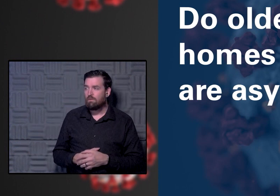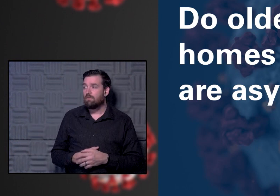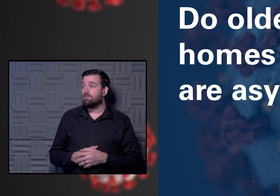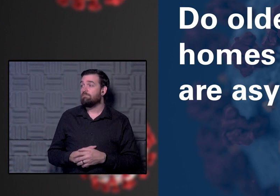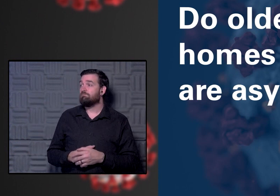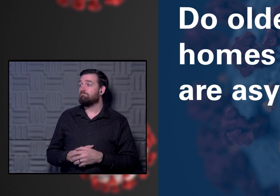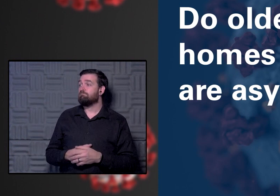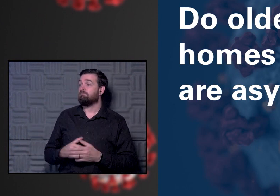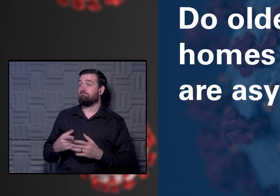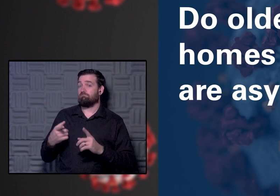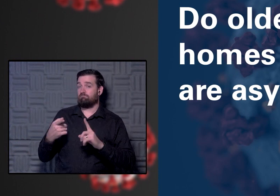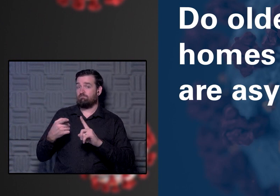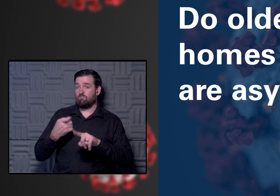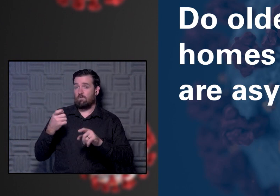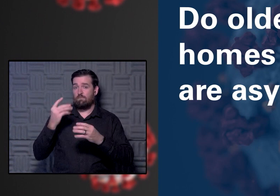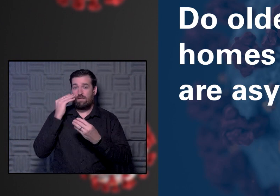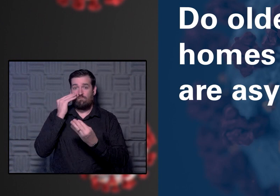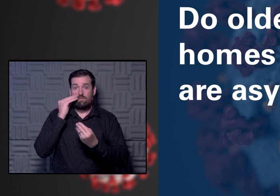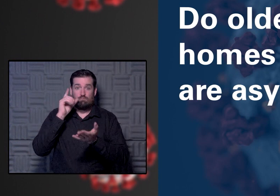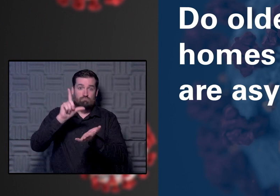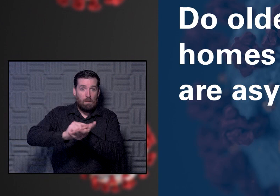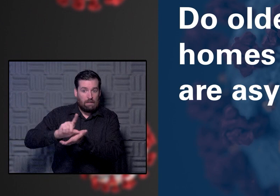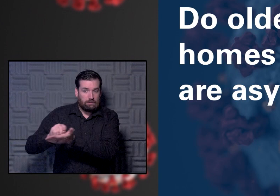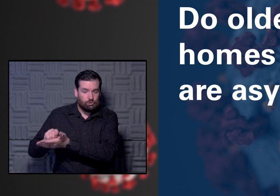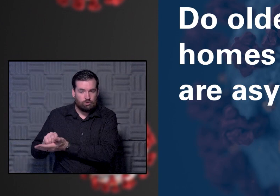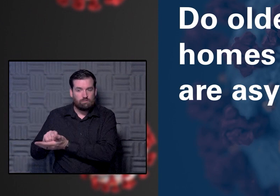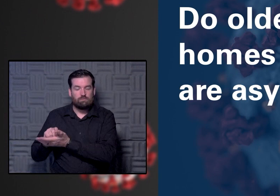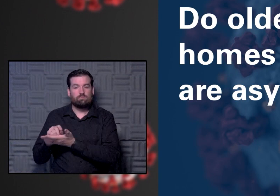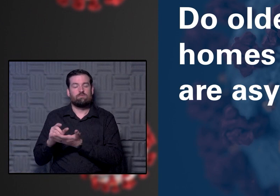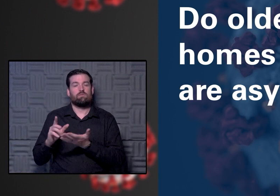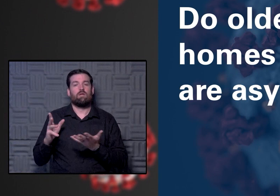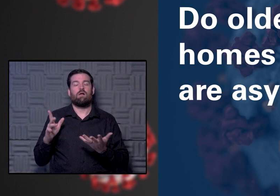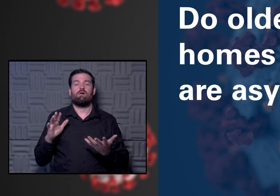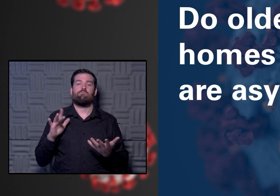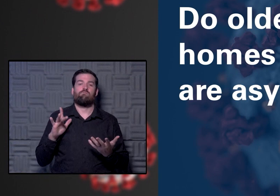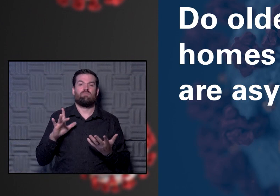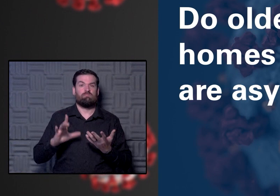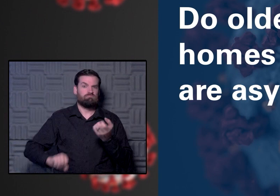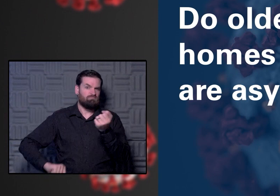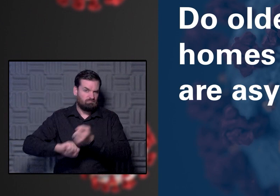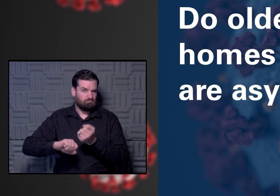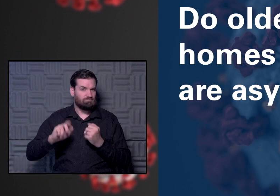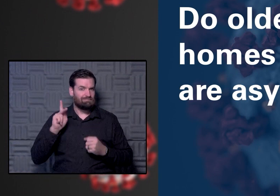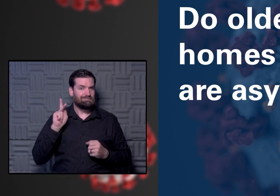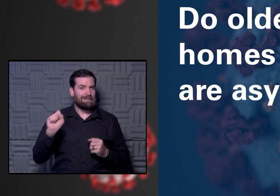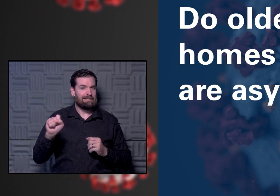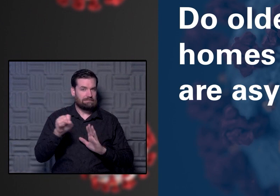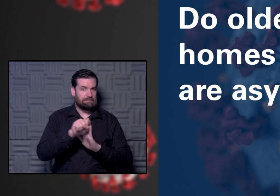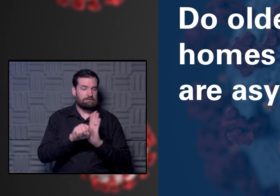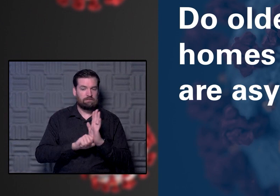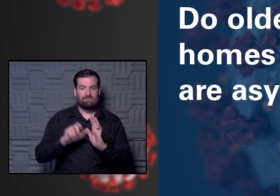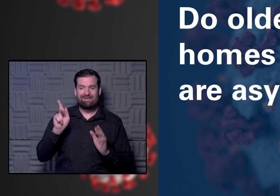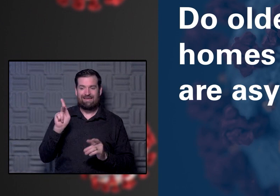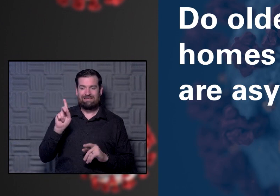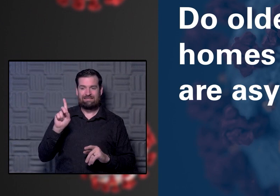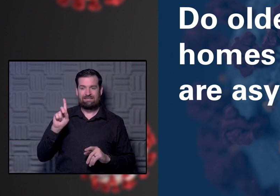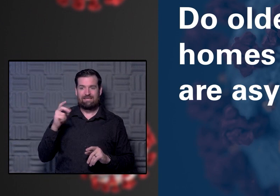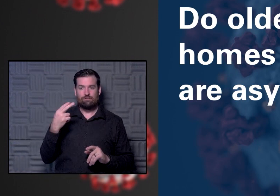the published data, which is reinforced by even the Kansas State data, KDHE's